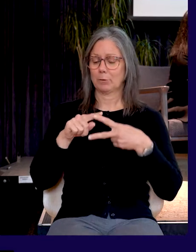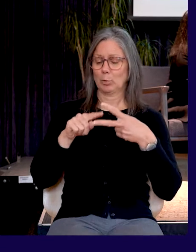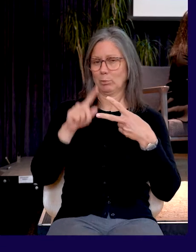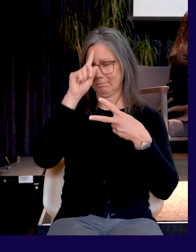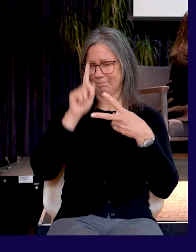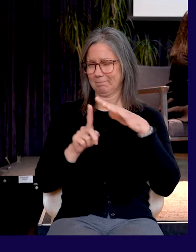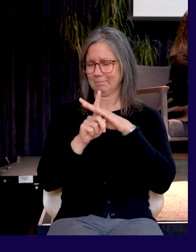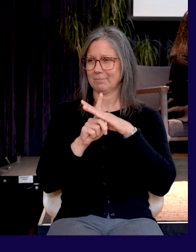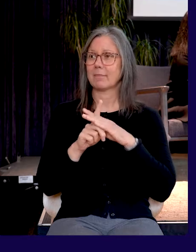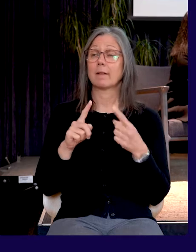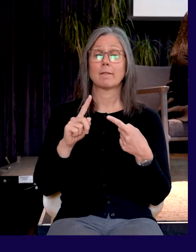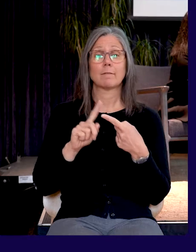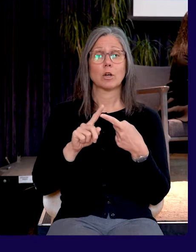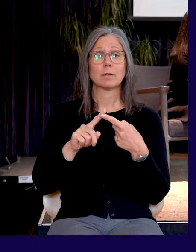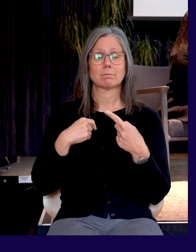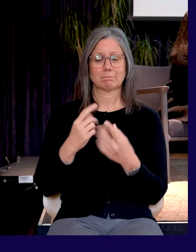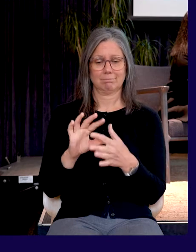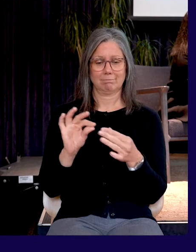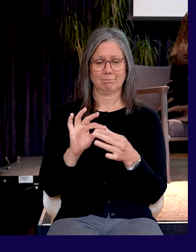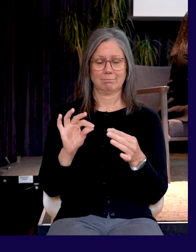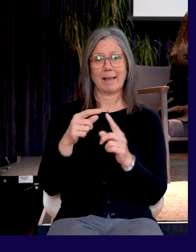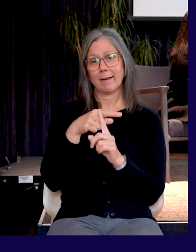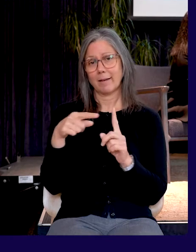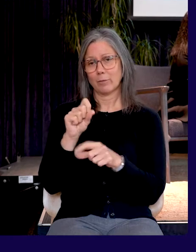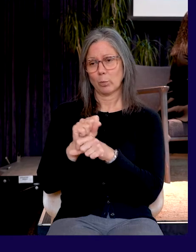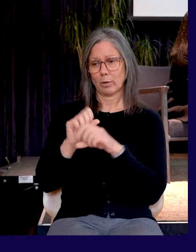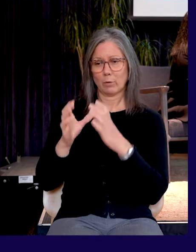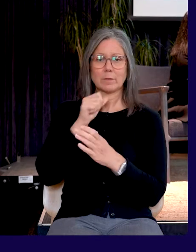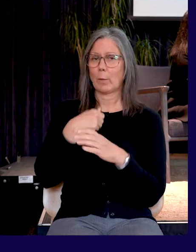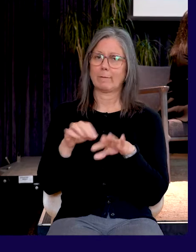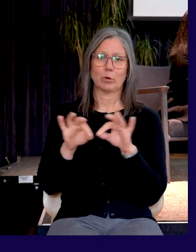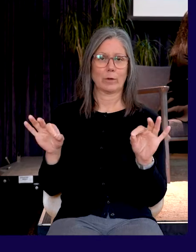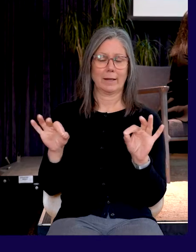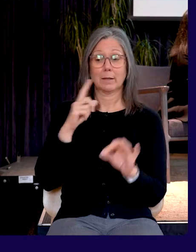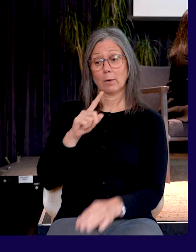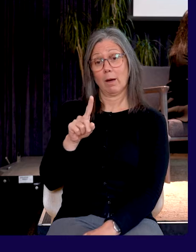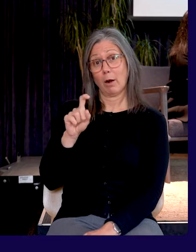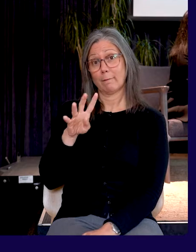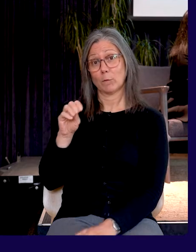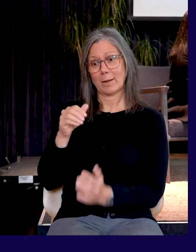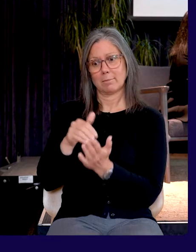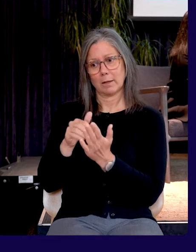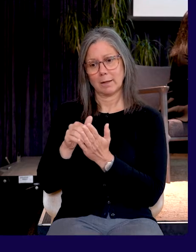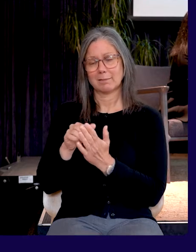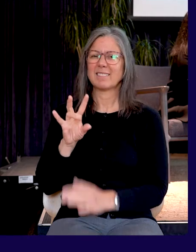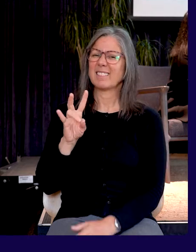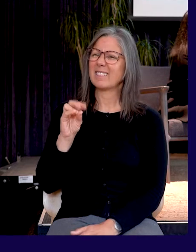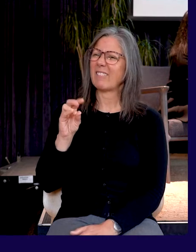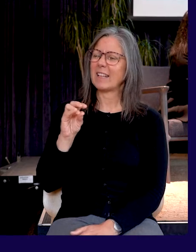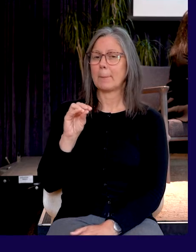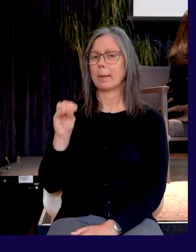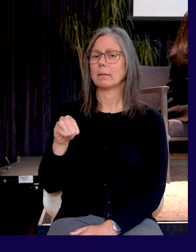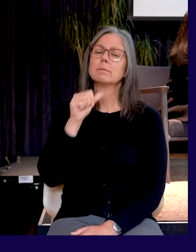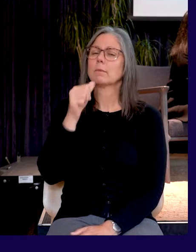come to mind. The first is, I mentioned that half of the workforce don't have degrees. So of the 140 million, 70 plus